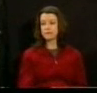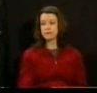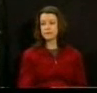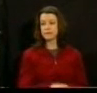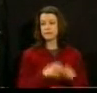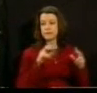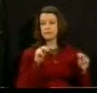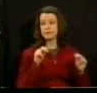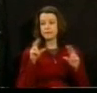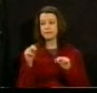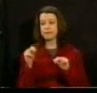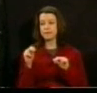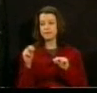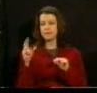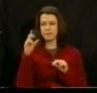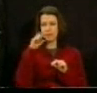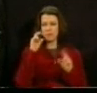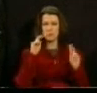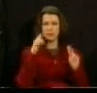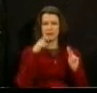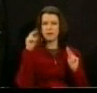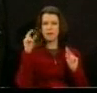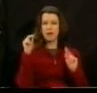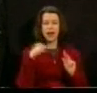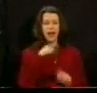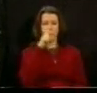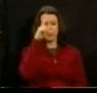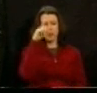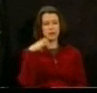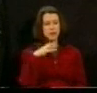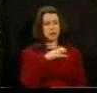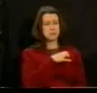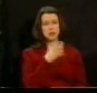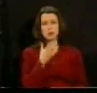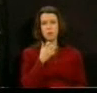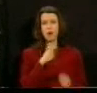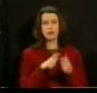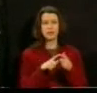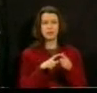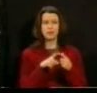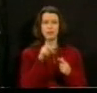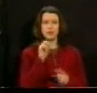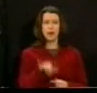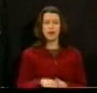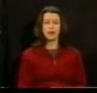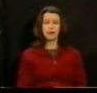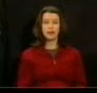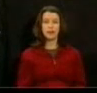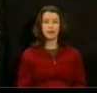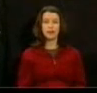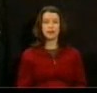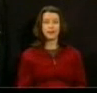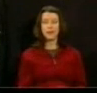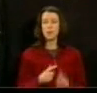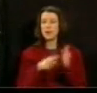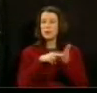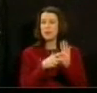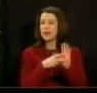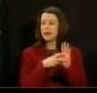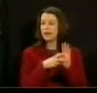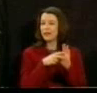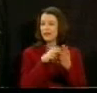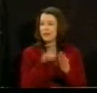No? I don't think this commission wants to get in all that. I mean, what's all that?